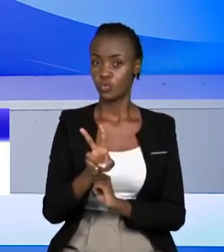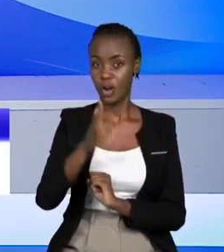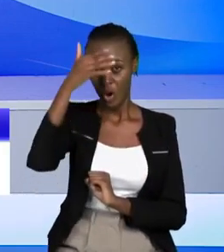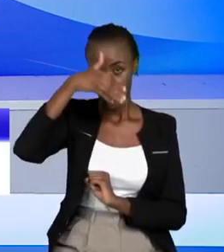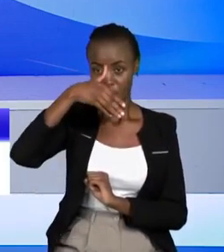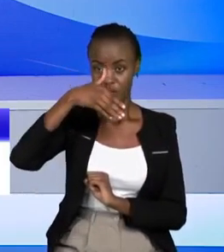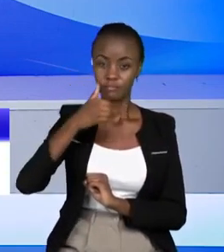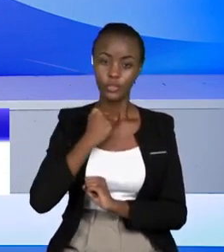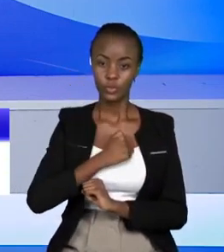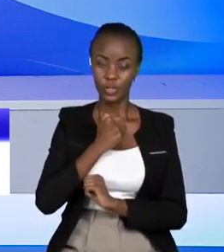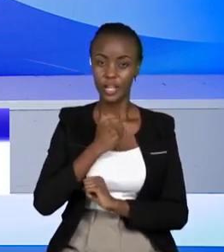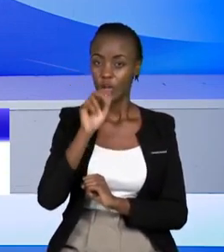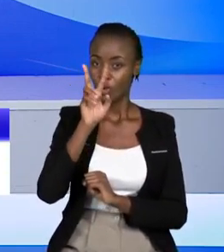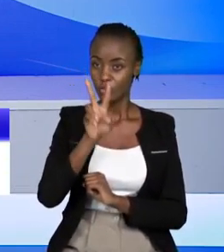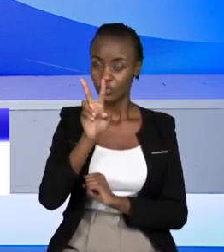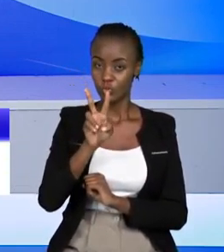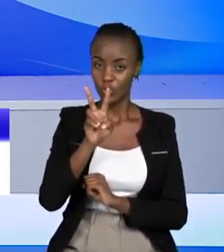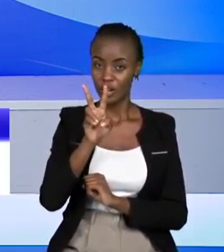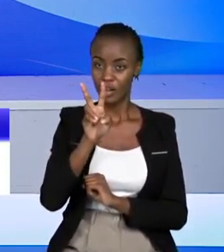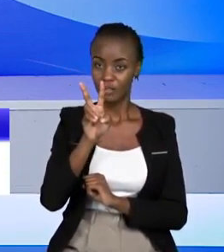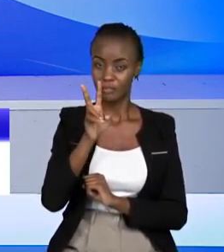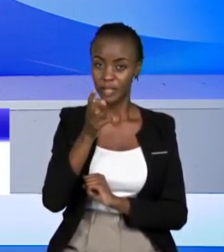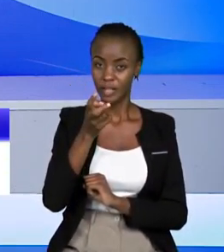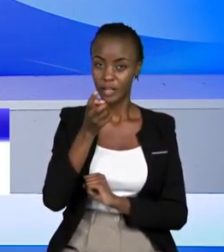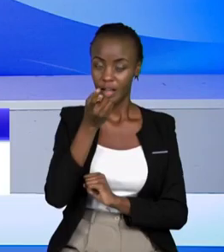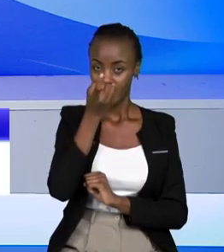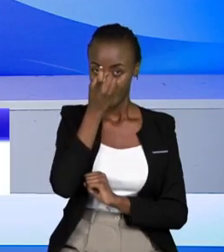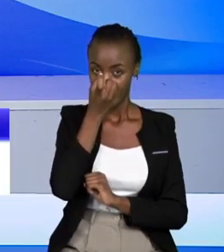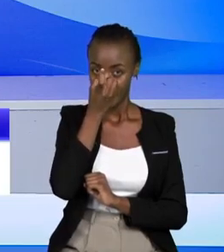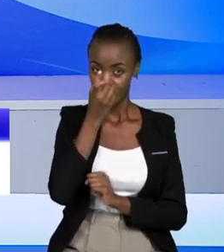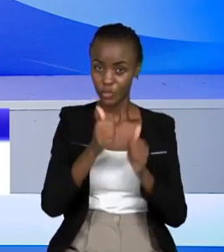find the following story on the steps being taken by the